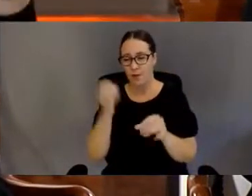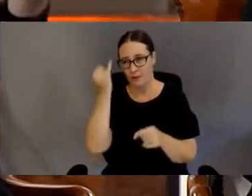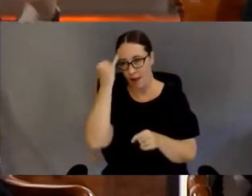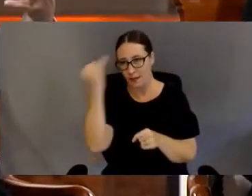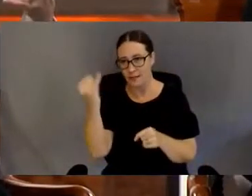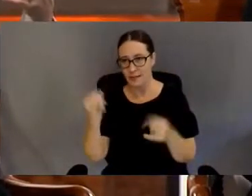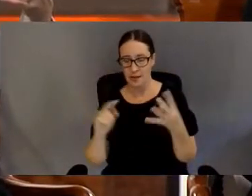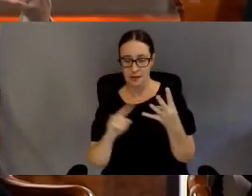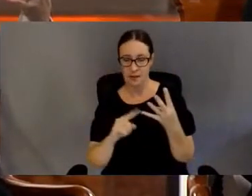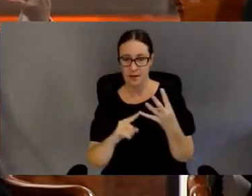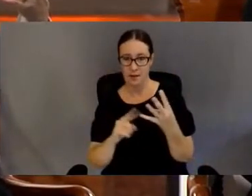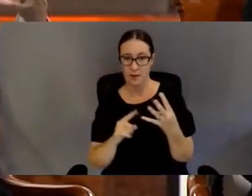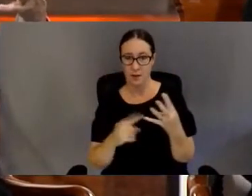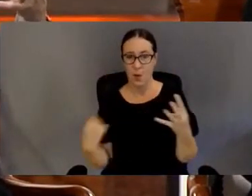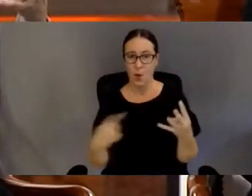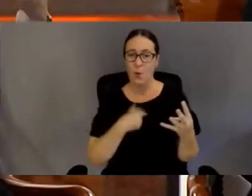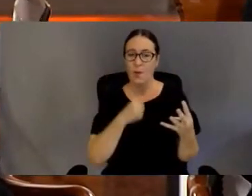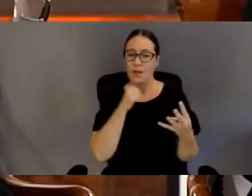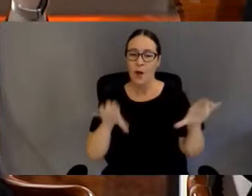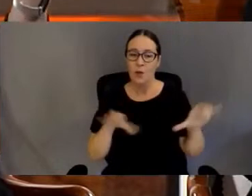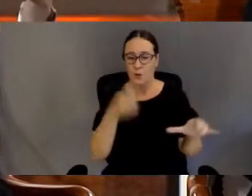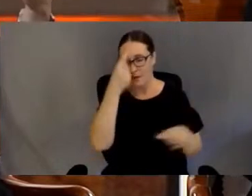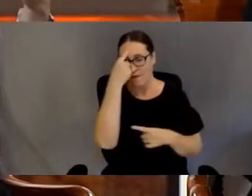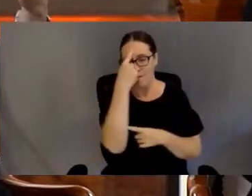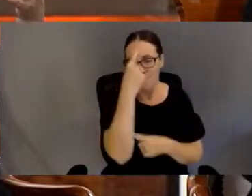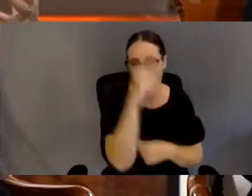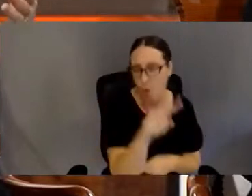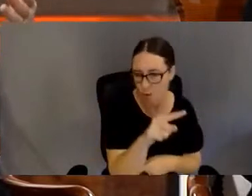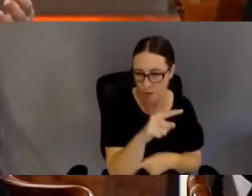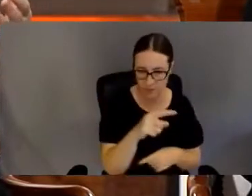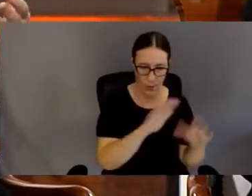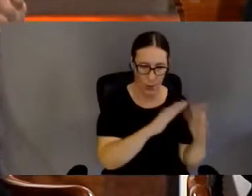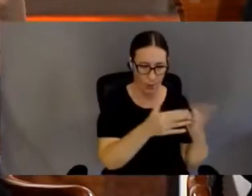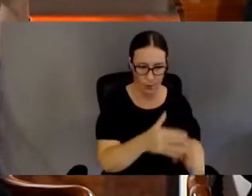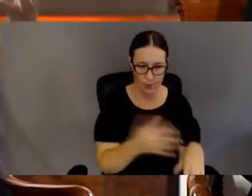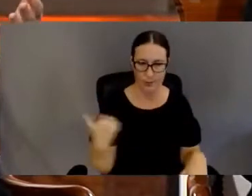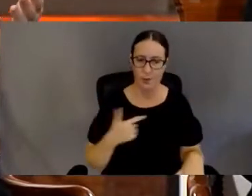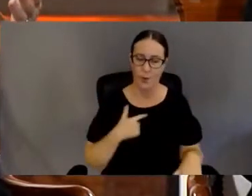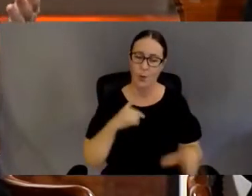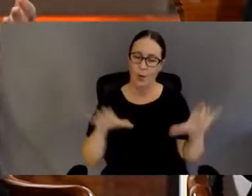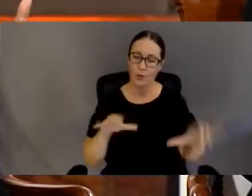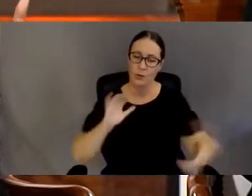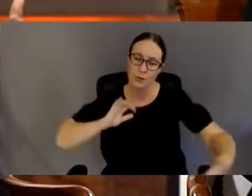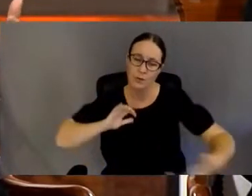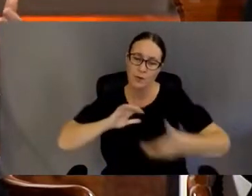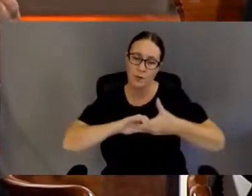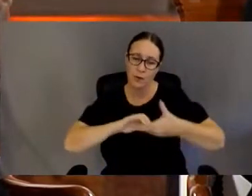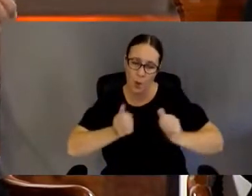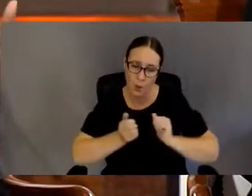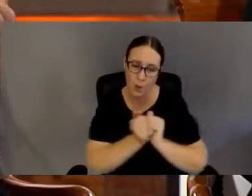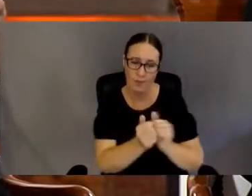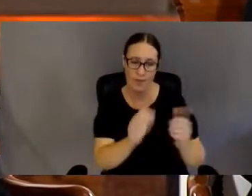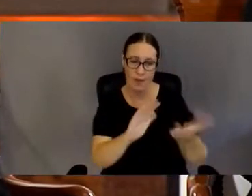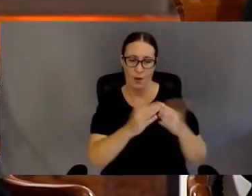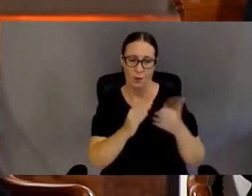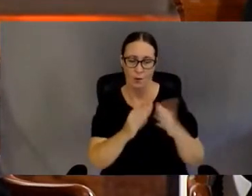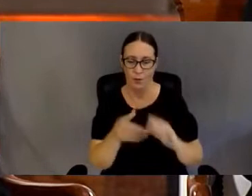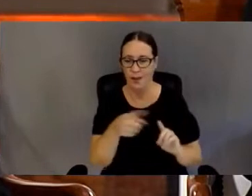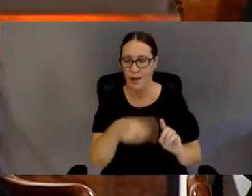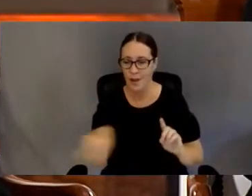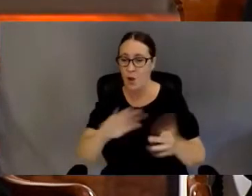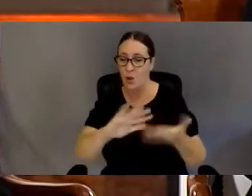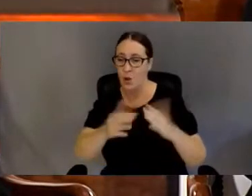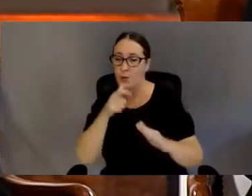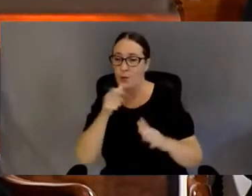we don't do this for a community. We do it with a community, in many cases led by the community. It's really